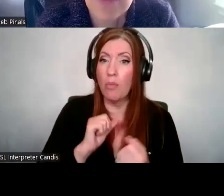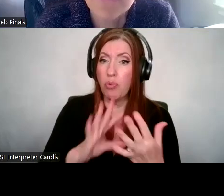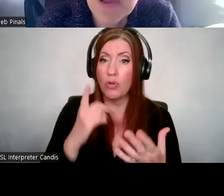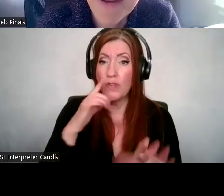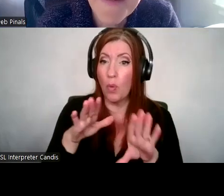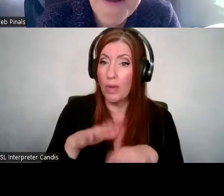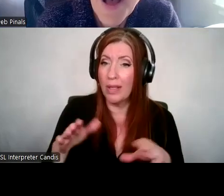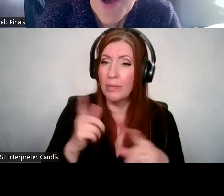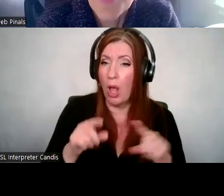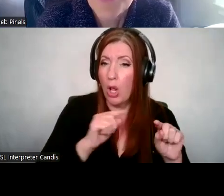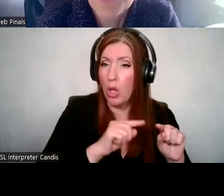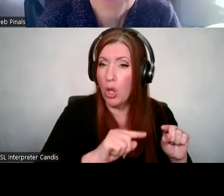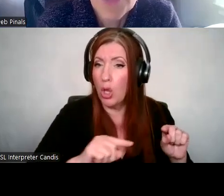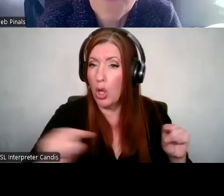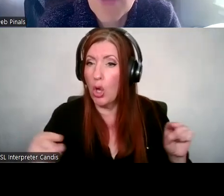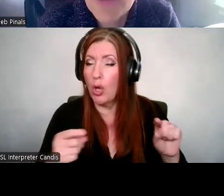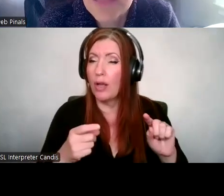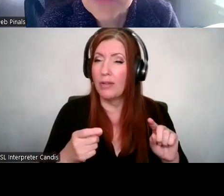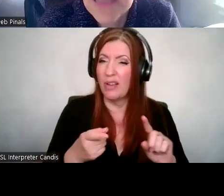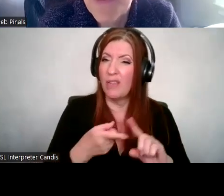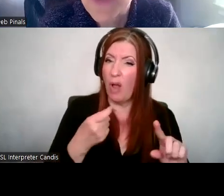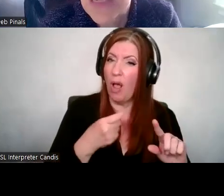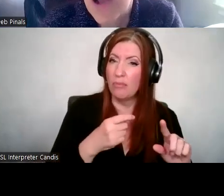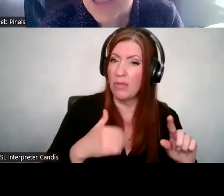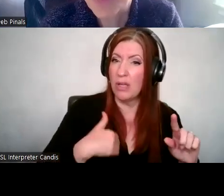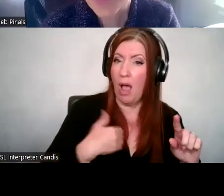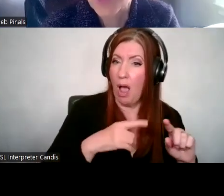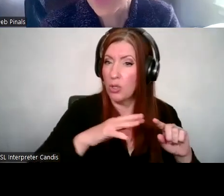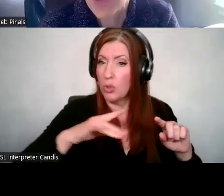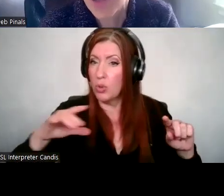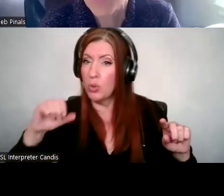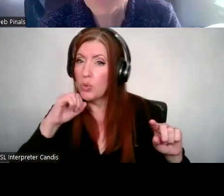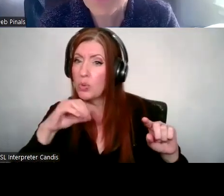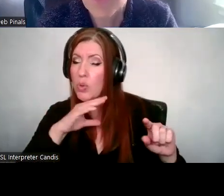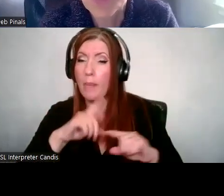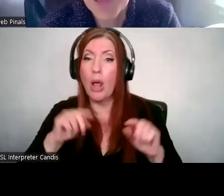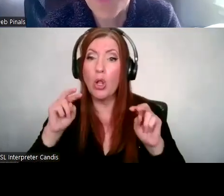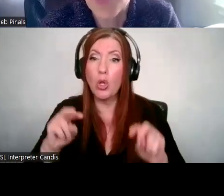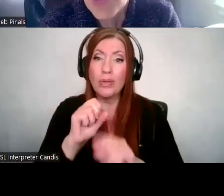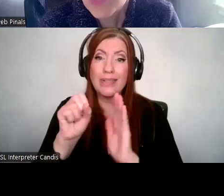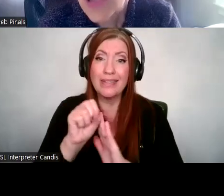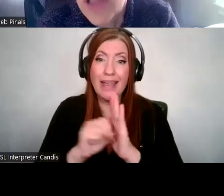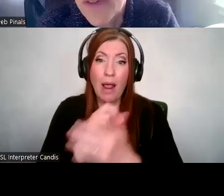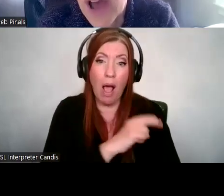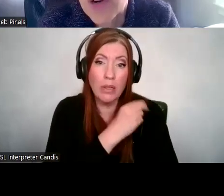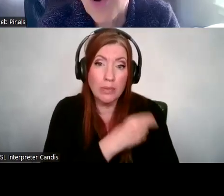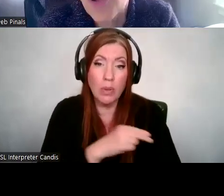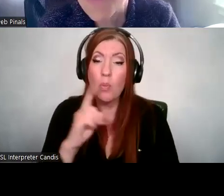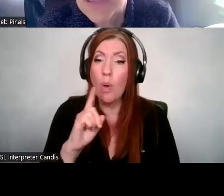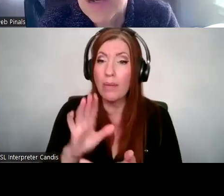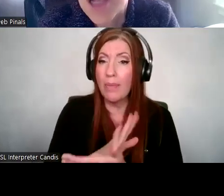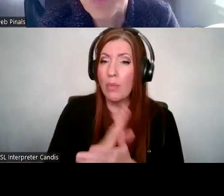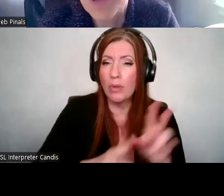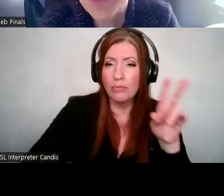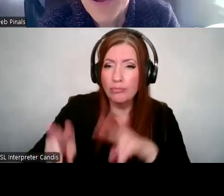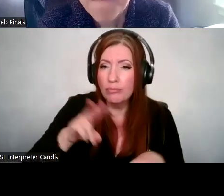across the lifespan. The evolving landscape of state hospitals. There was a paper looking at the vital role of the